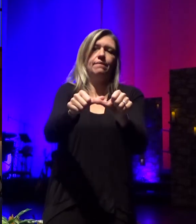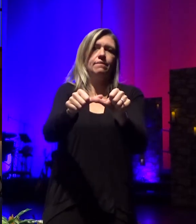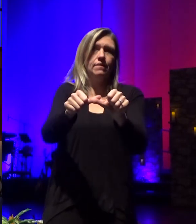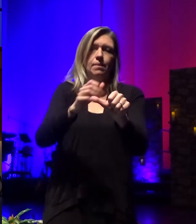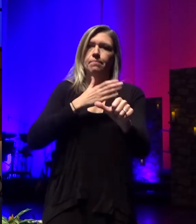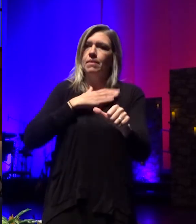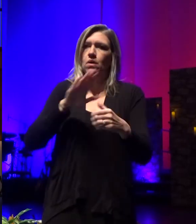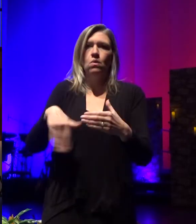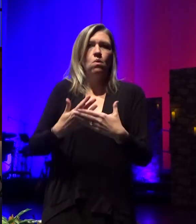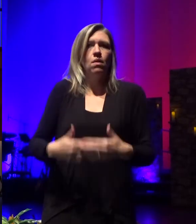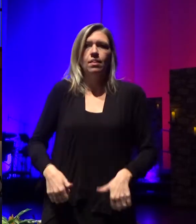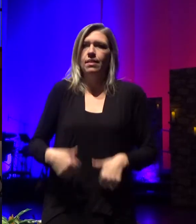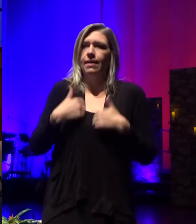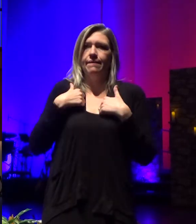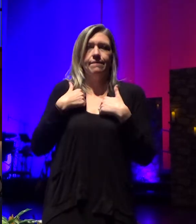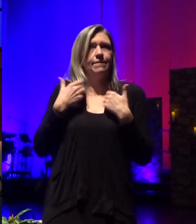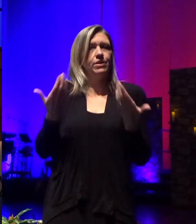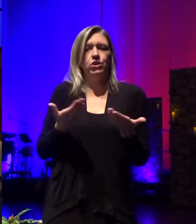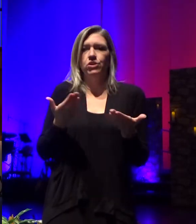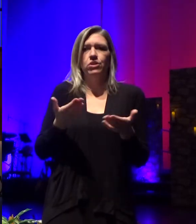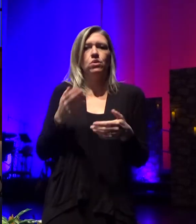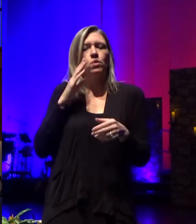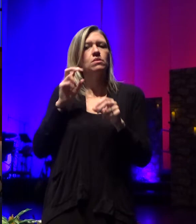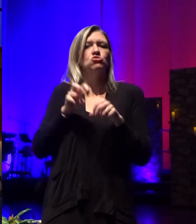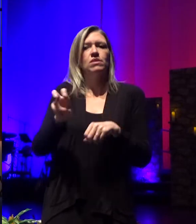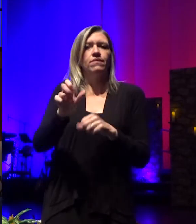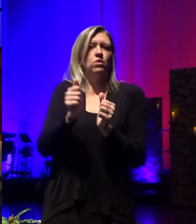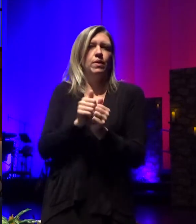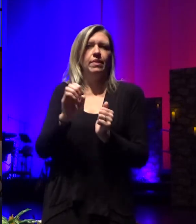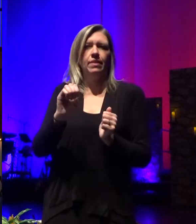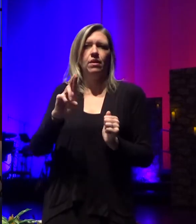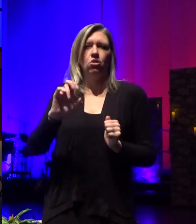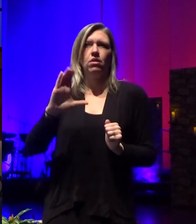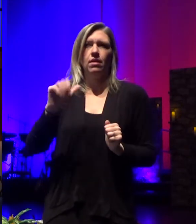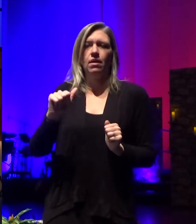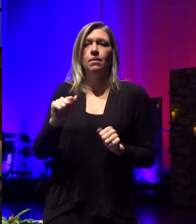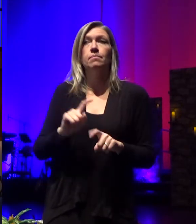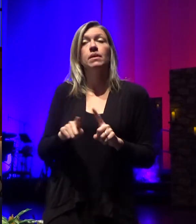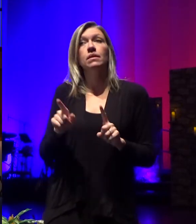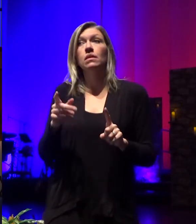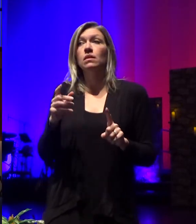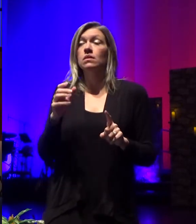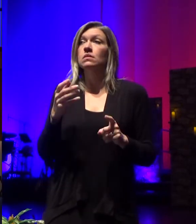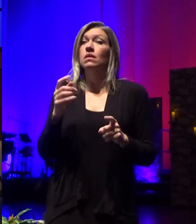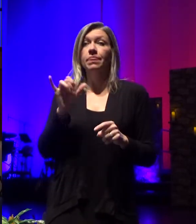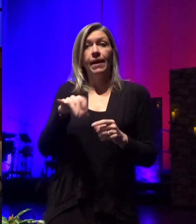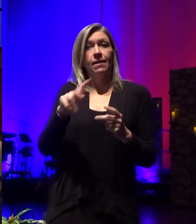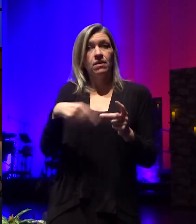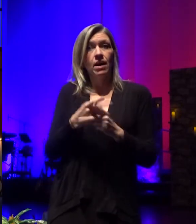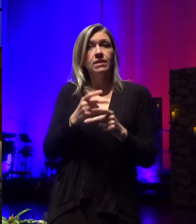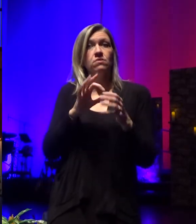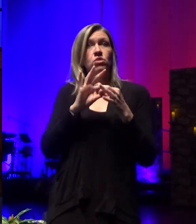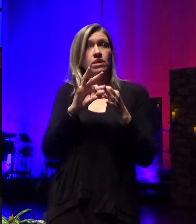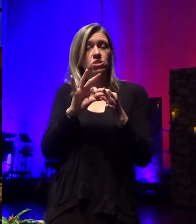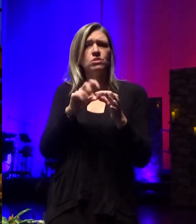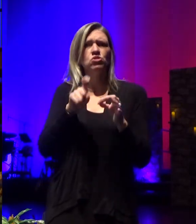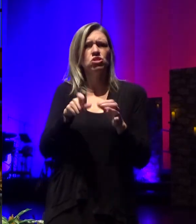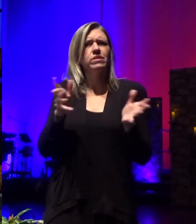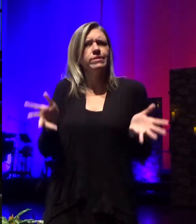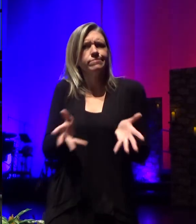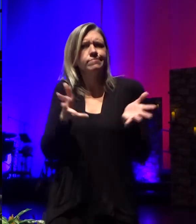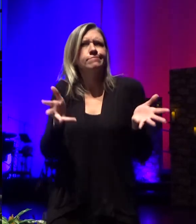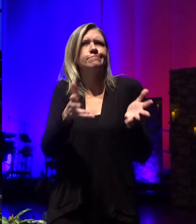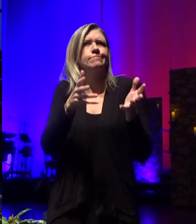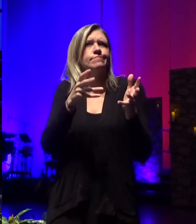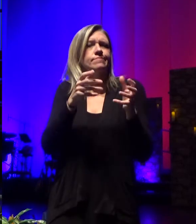I'll be traveling with Erica. But the good news about it is those kinds of relationships for us, they keep us growing. They've